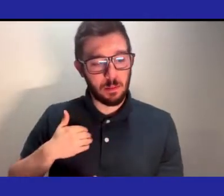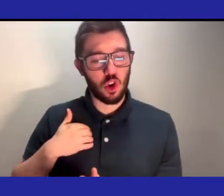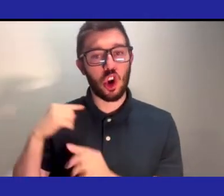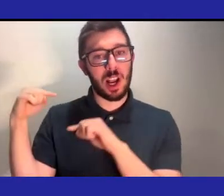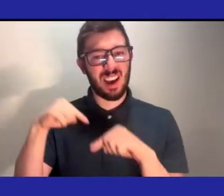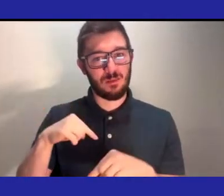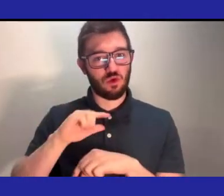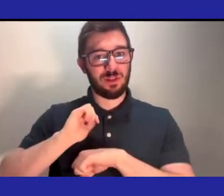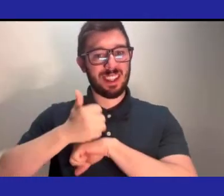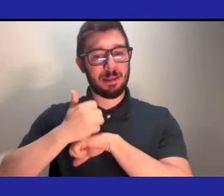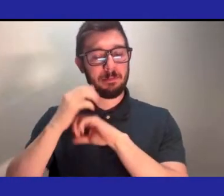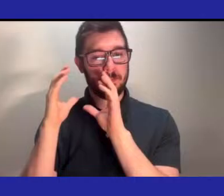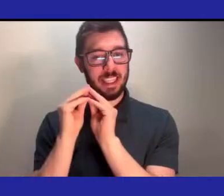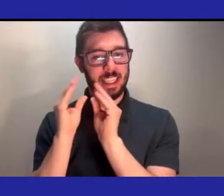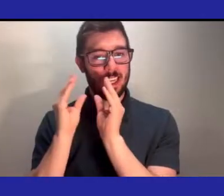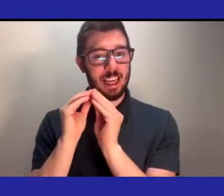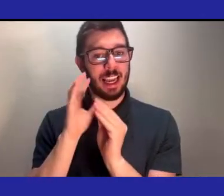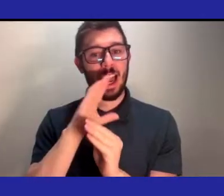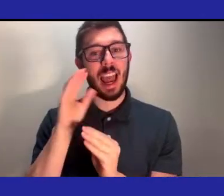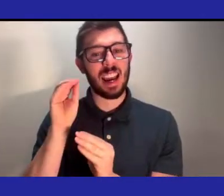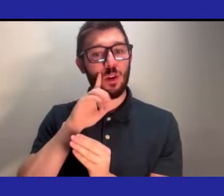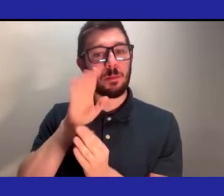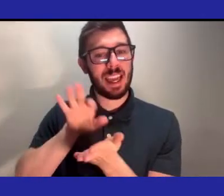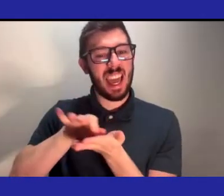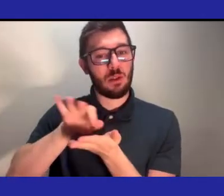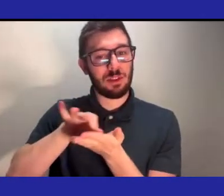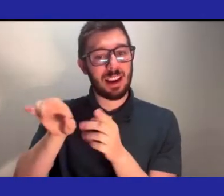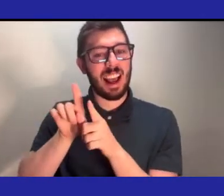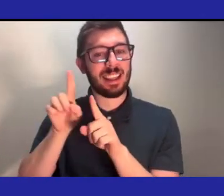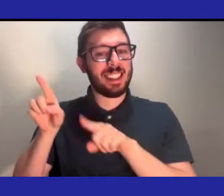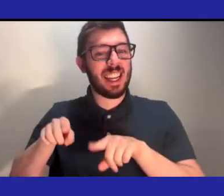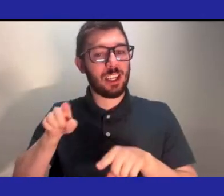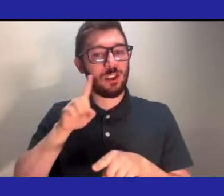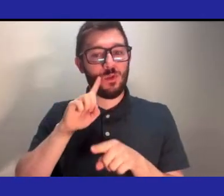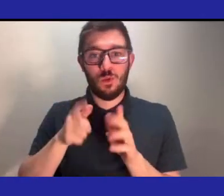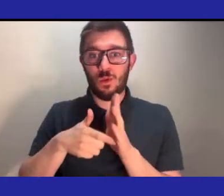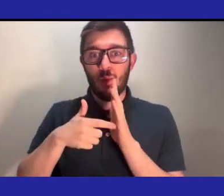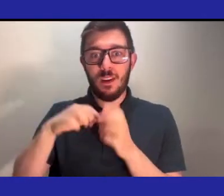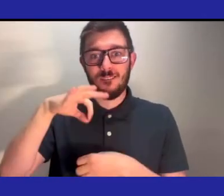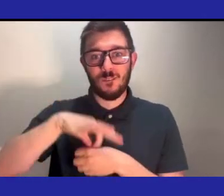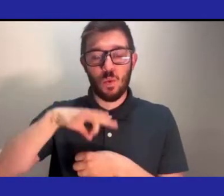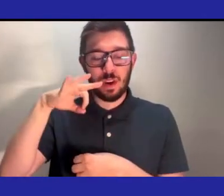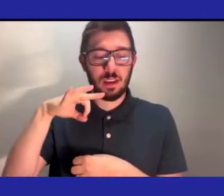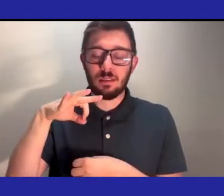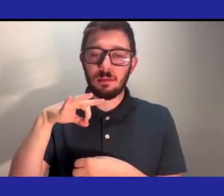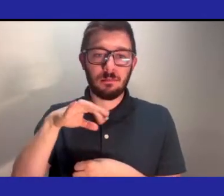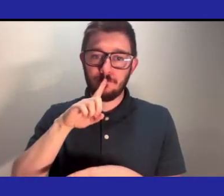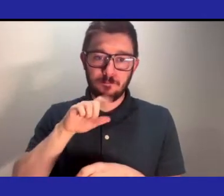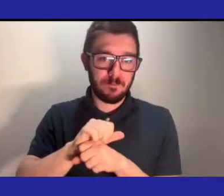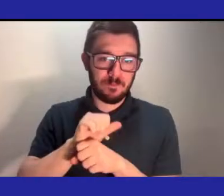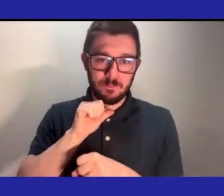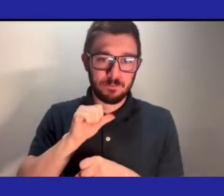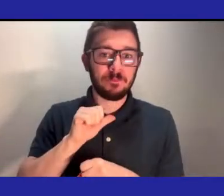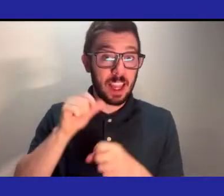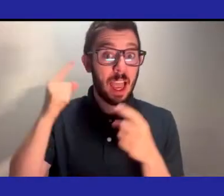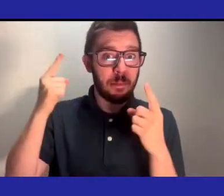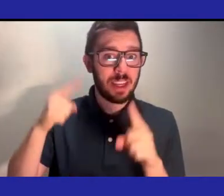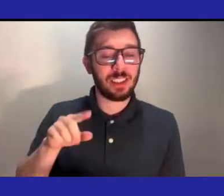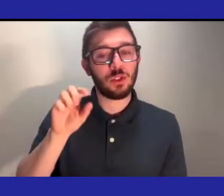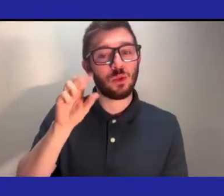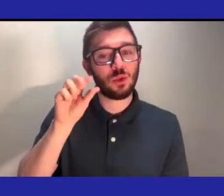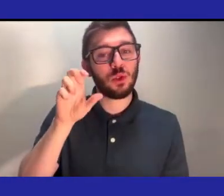be counted as a member for purposes of quorum and voting. And that did in fact happen. Sally Hernandez Pinheiro has requested Suzanne Miles